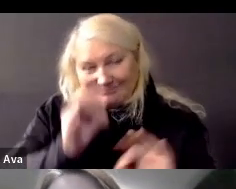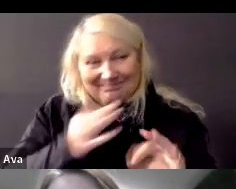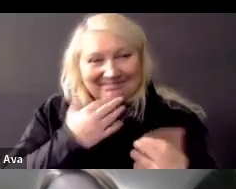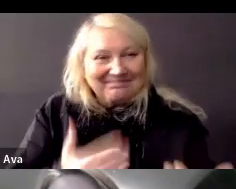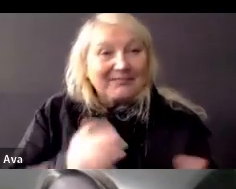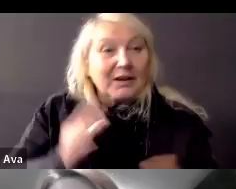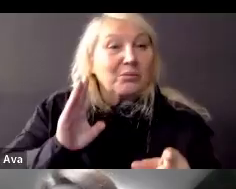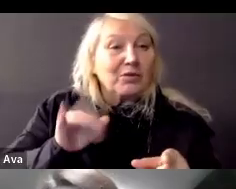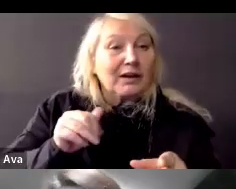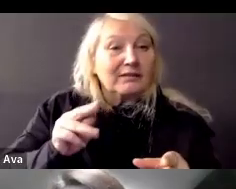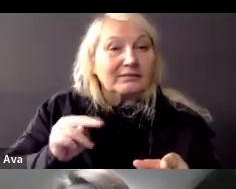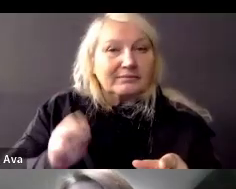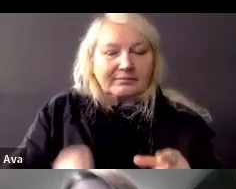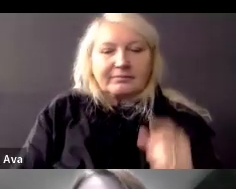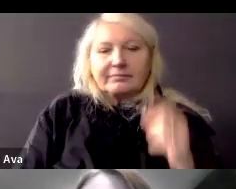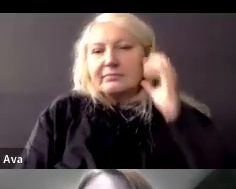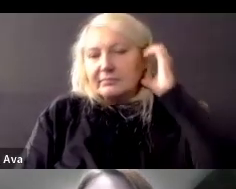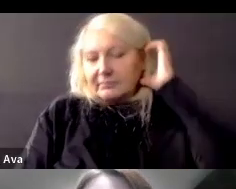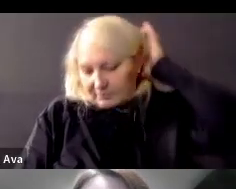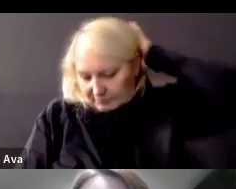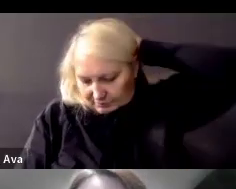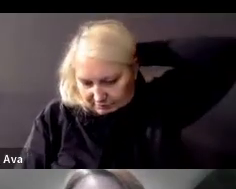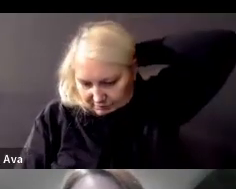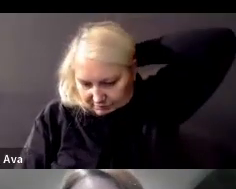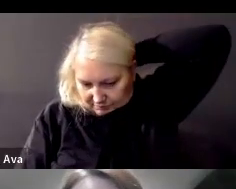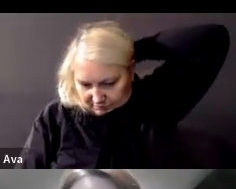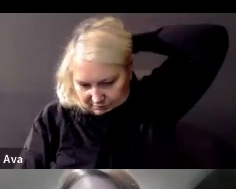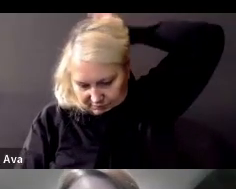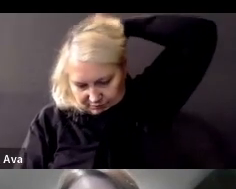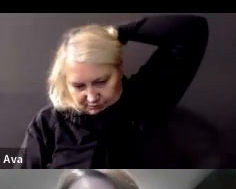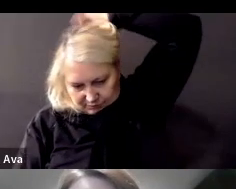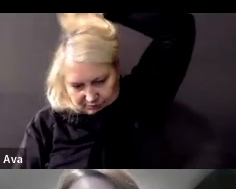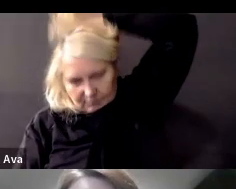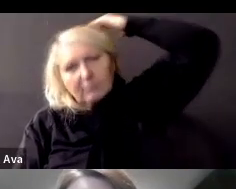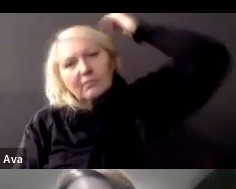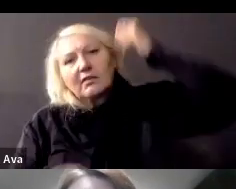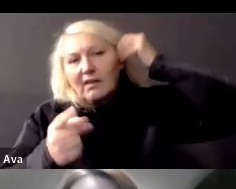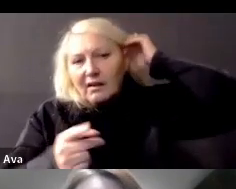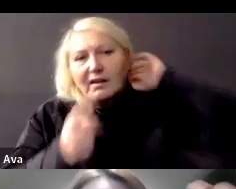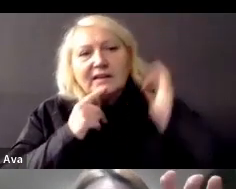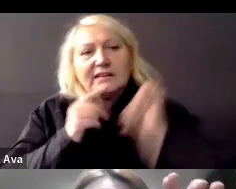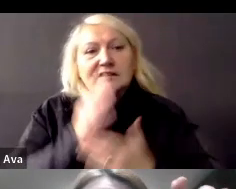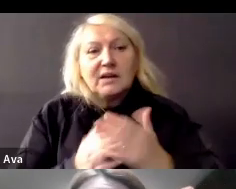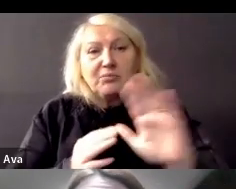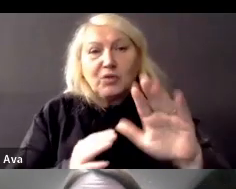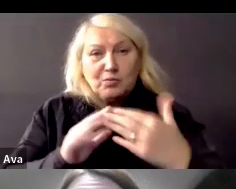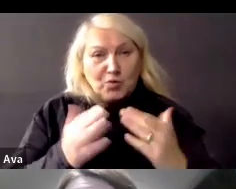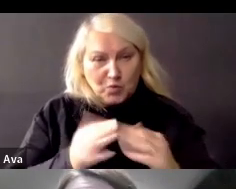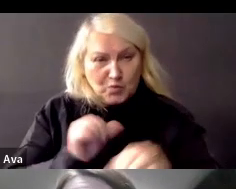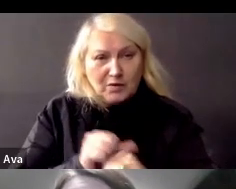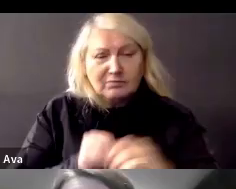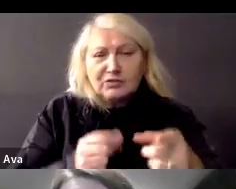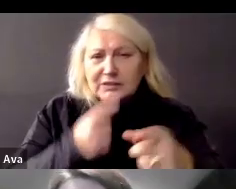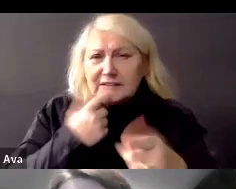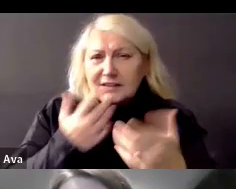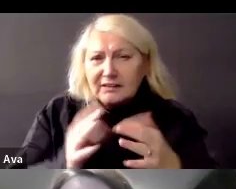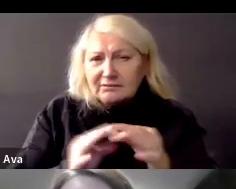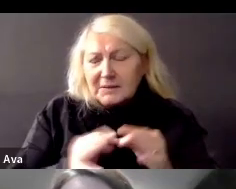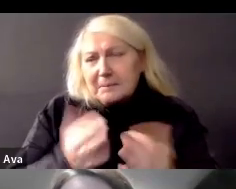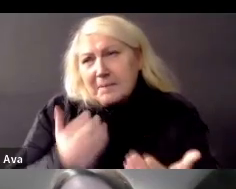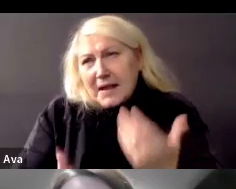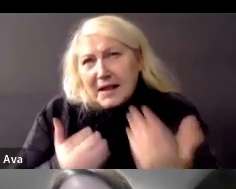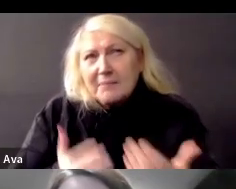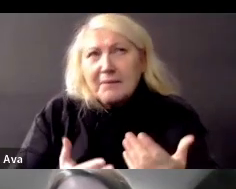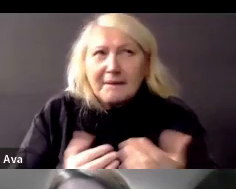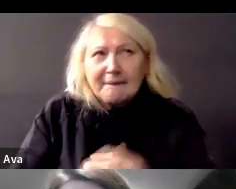Brianne, some of the advocacy work that you do with your community and advocacy groups may take bold positions that